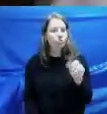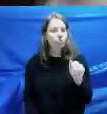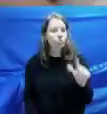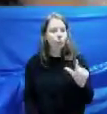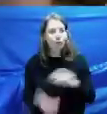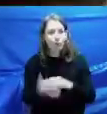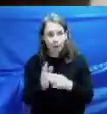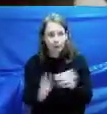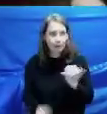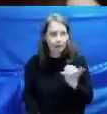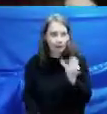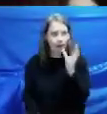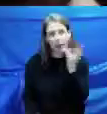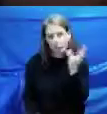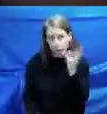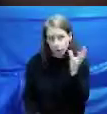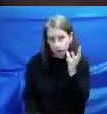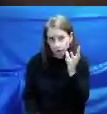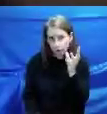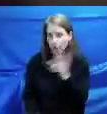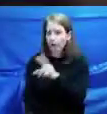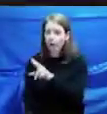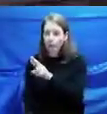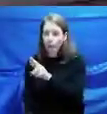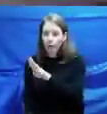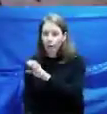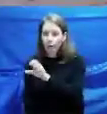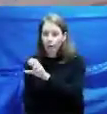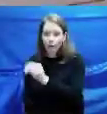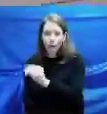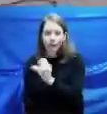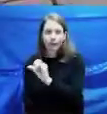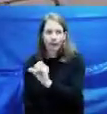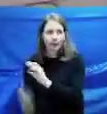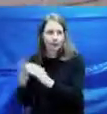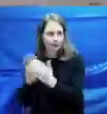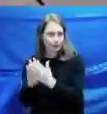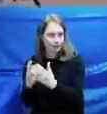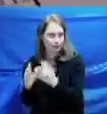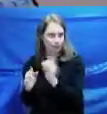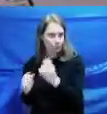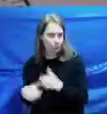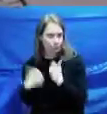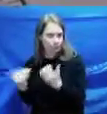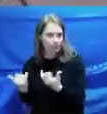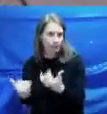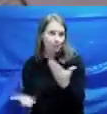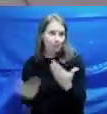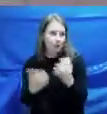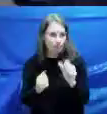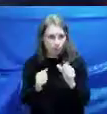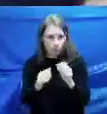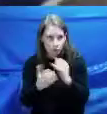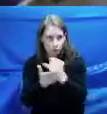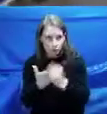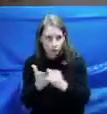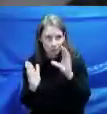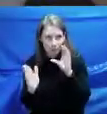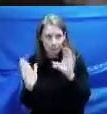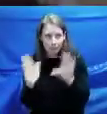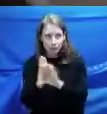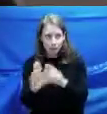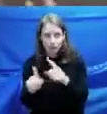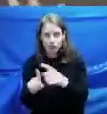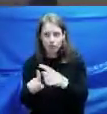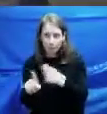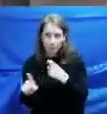right now. So you can like draw a picture from someone like in Eastern Washington moving over to Bellevue. At first I